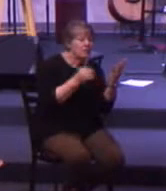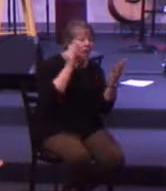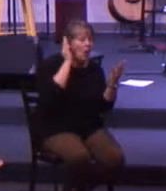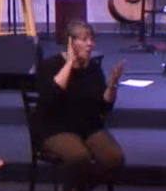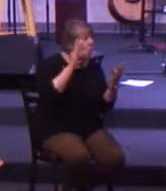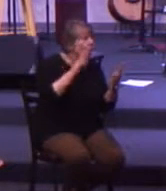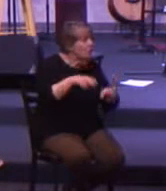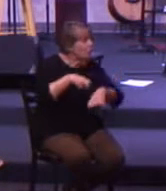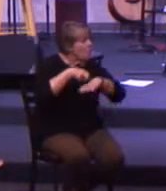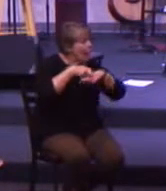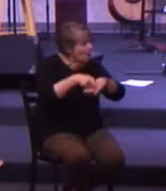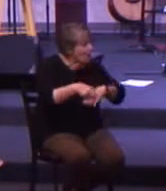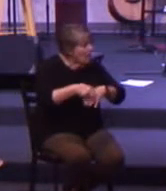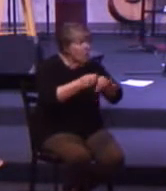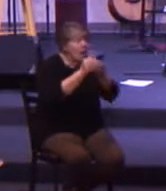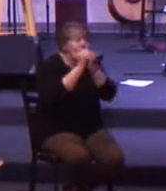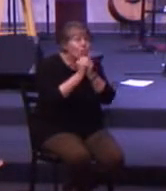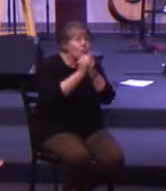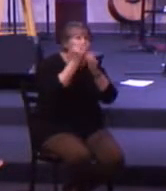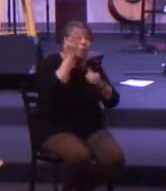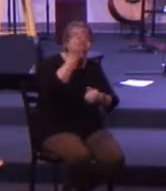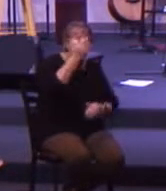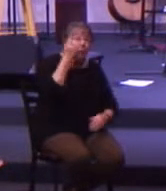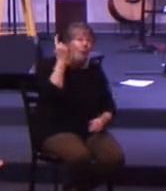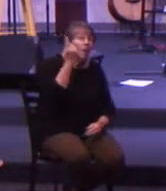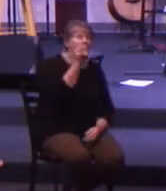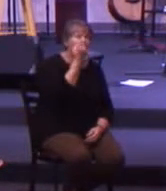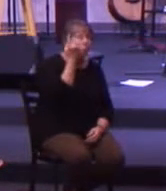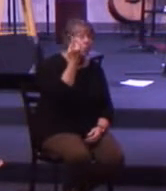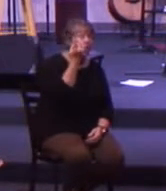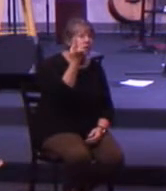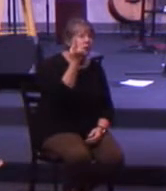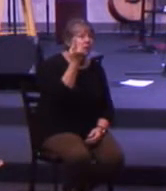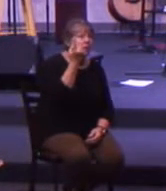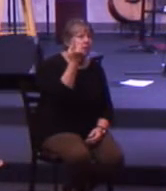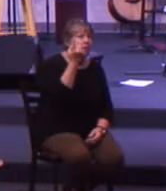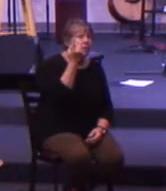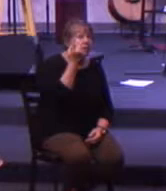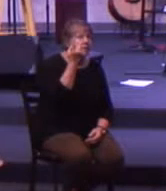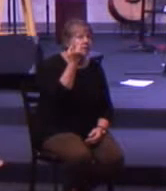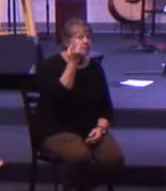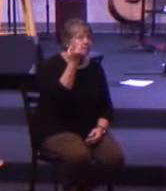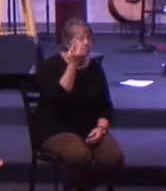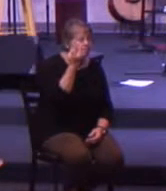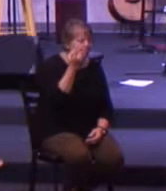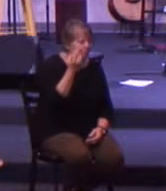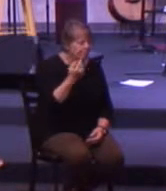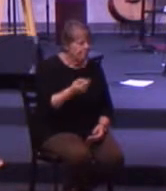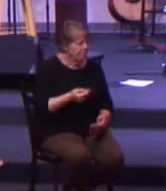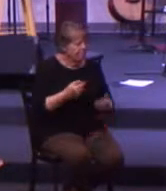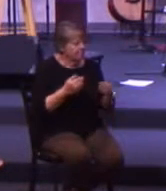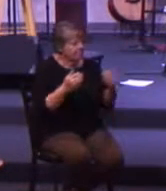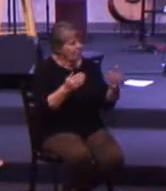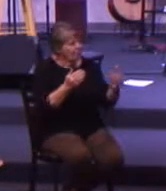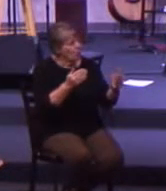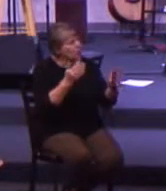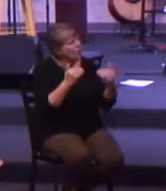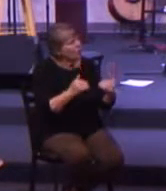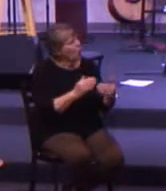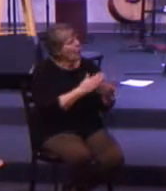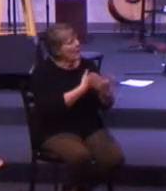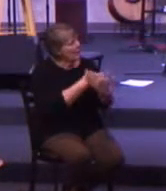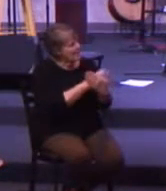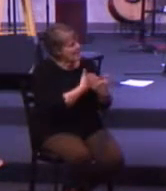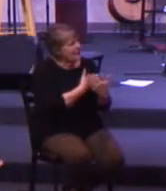I want to leave you with one closing image, and then what we're going to do is sing a refrain of I Surrender All. And